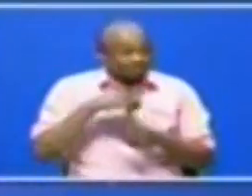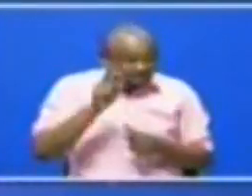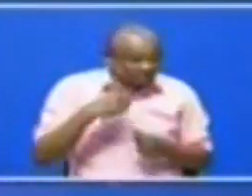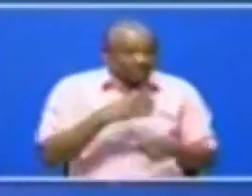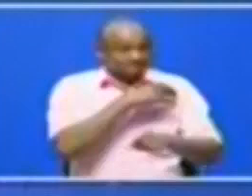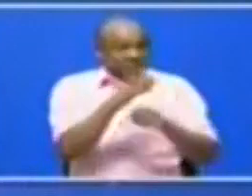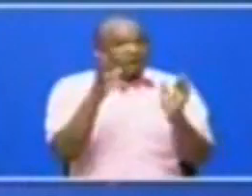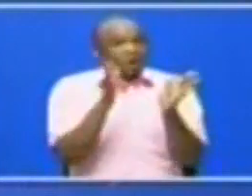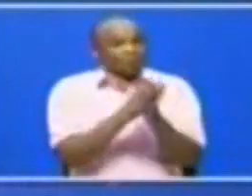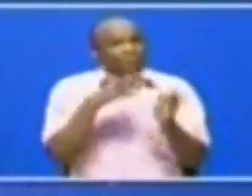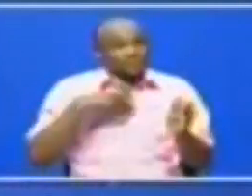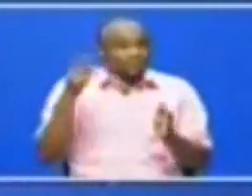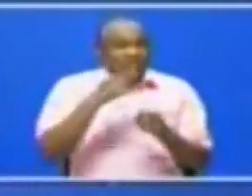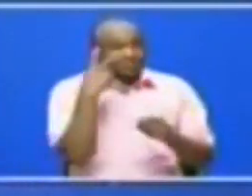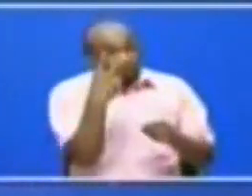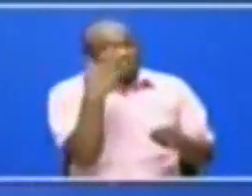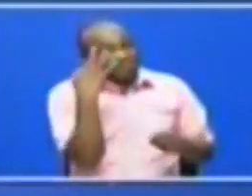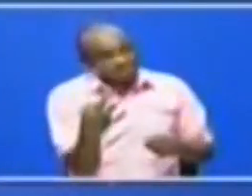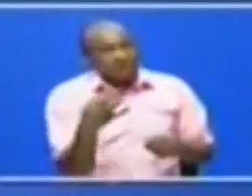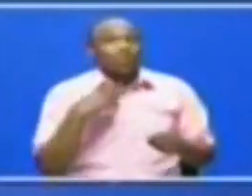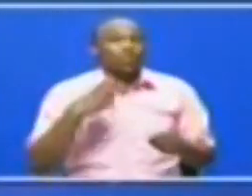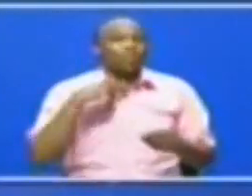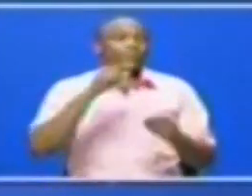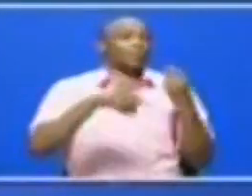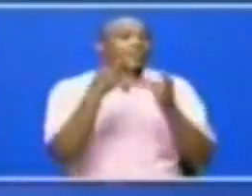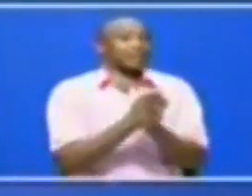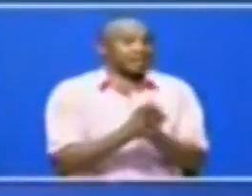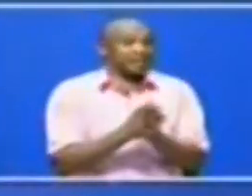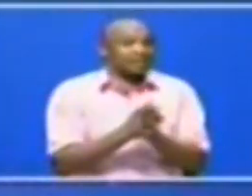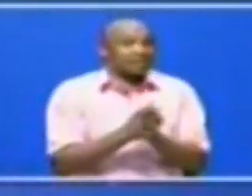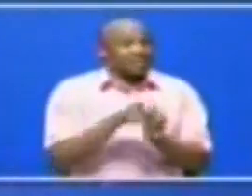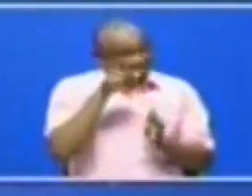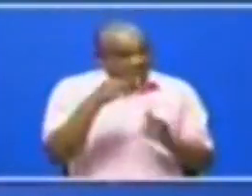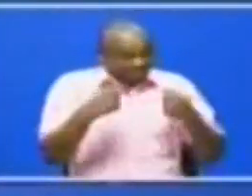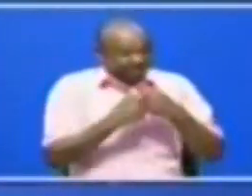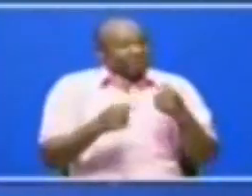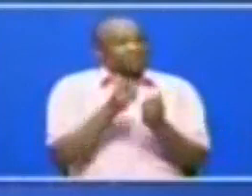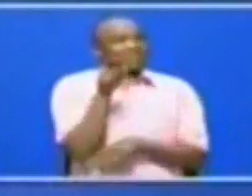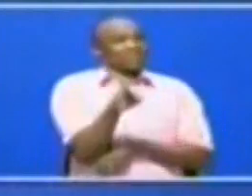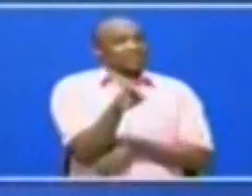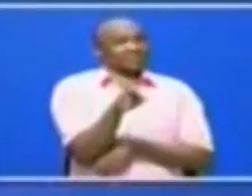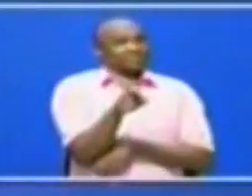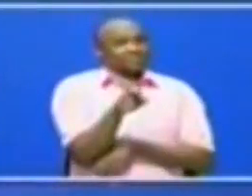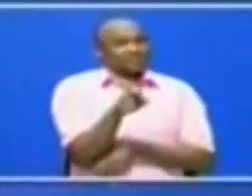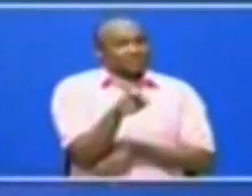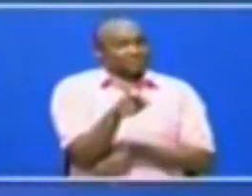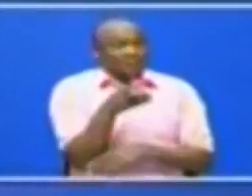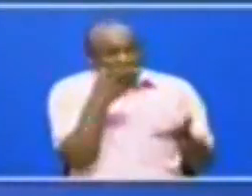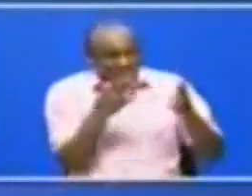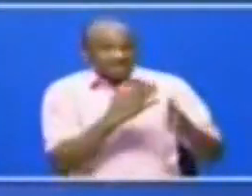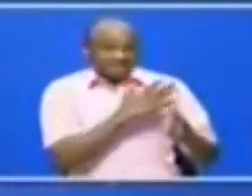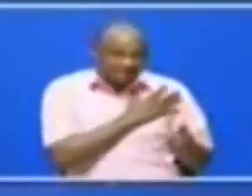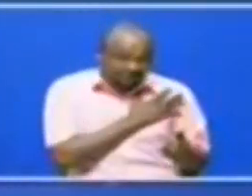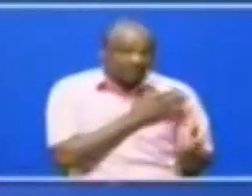powers of those who came number two and number three in the various positions. That's where the game is going to be played. When could NASA, for